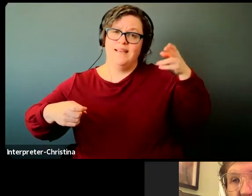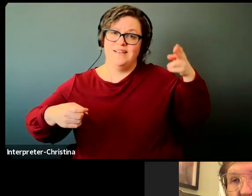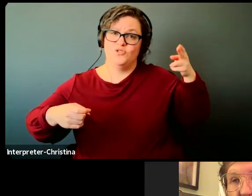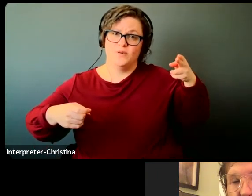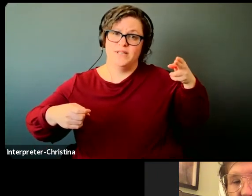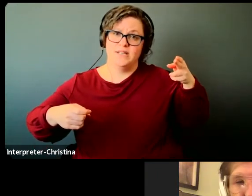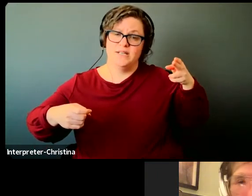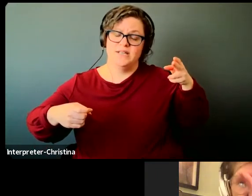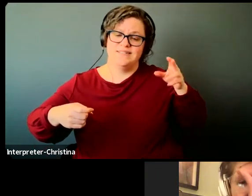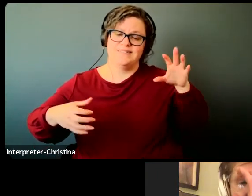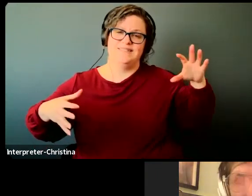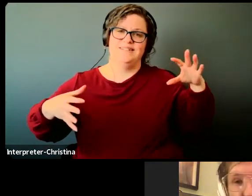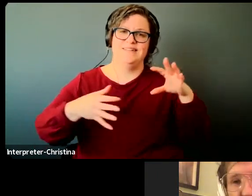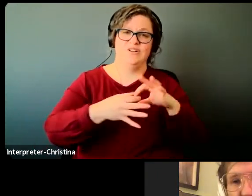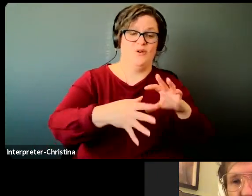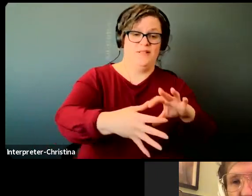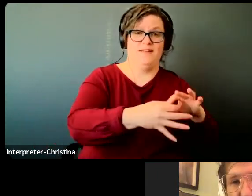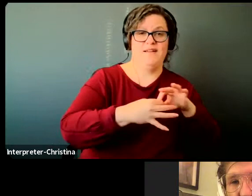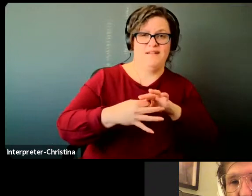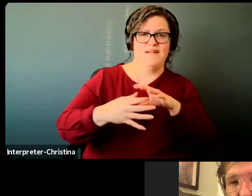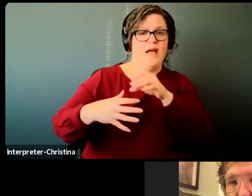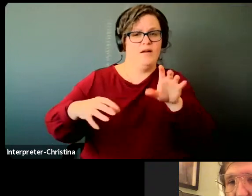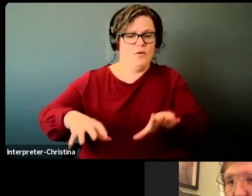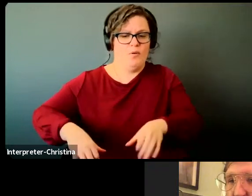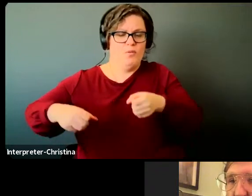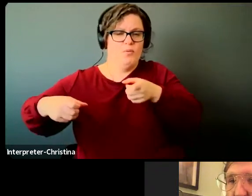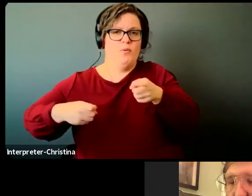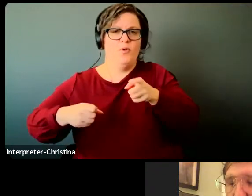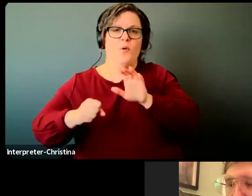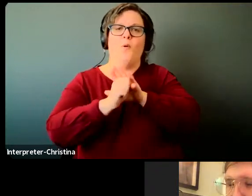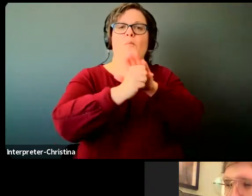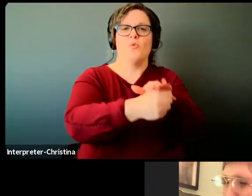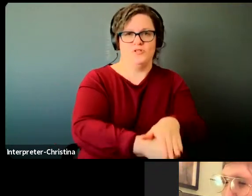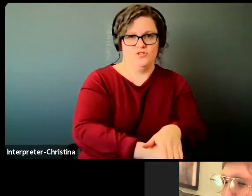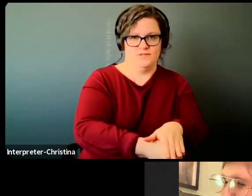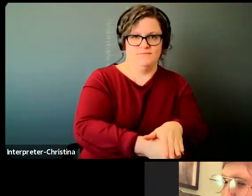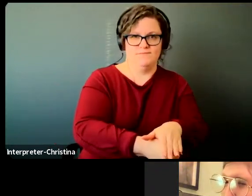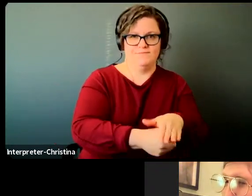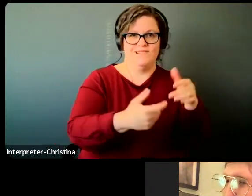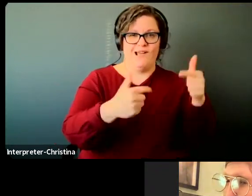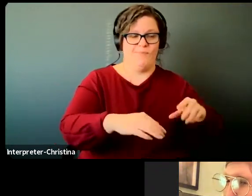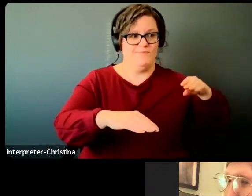very important for us to reckon with those questions.